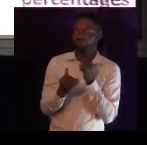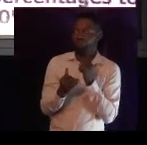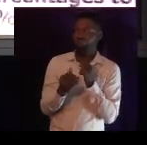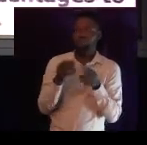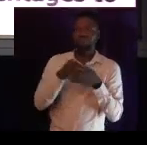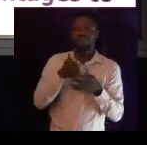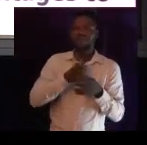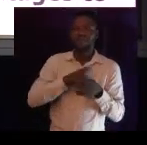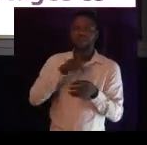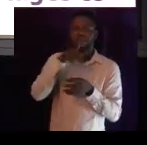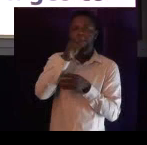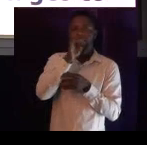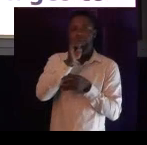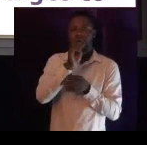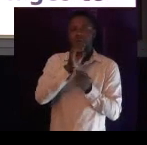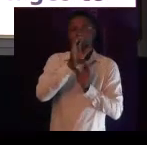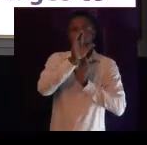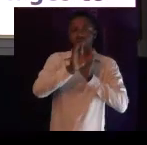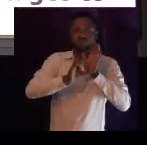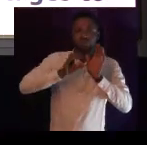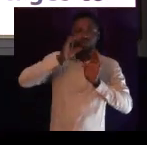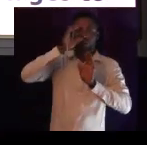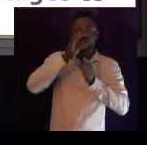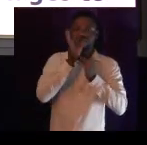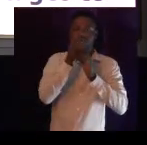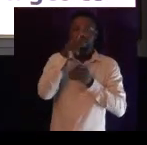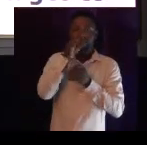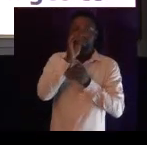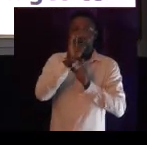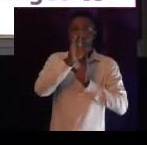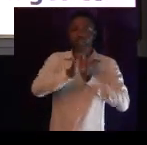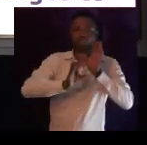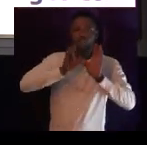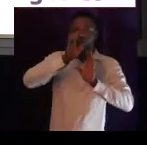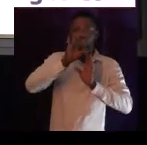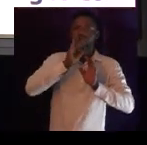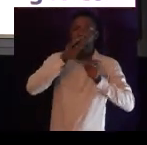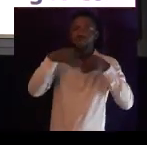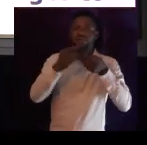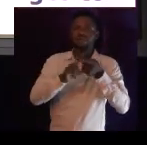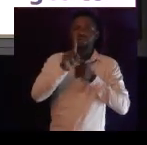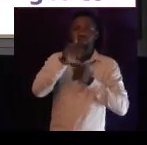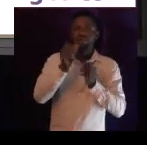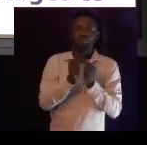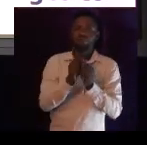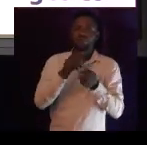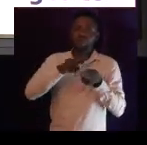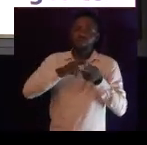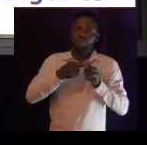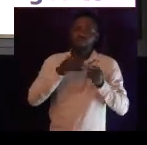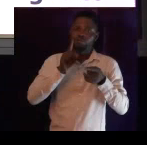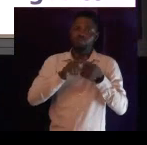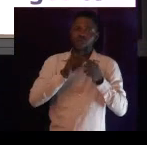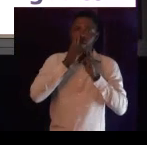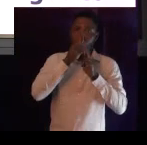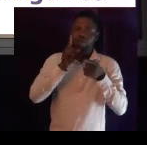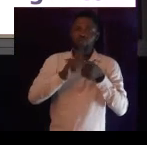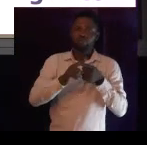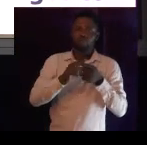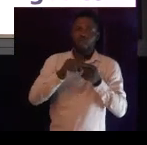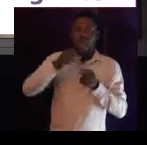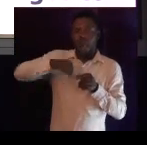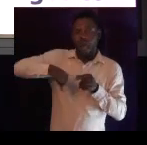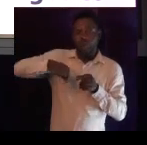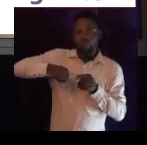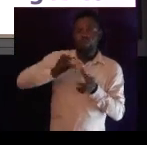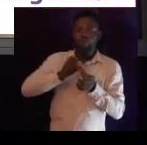Now, in any pie chart, if the pie chart is given to you with respect to angles or with